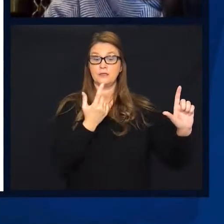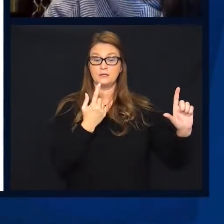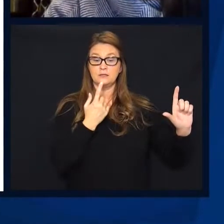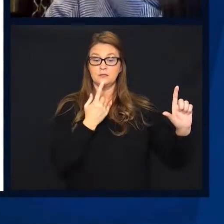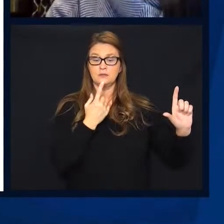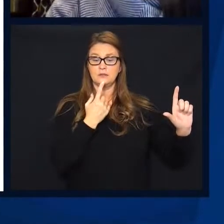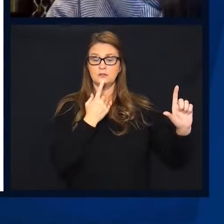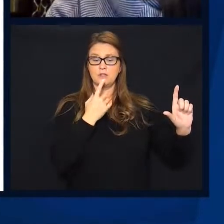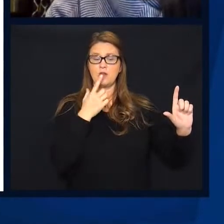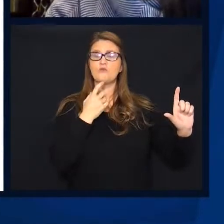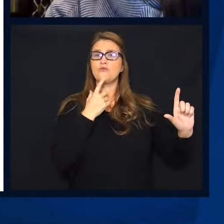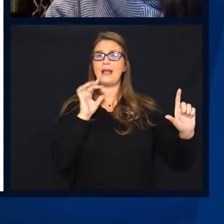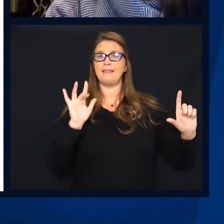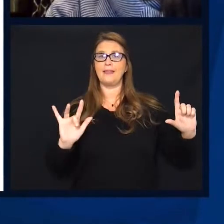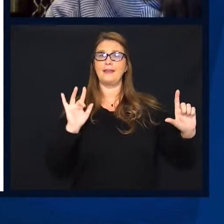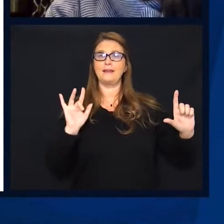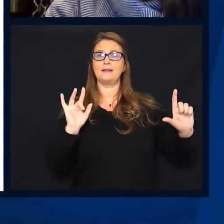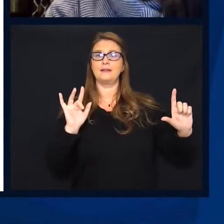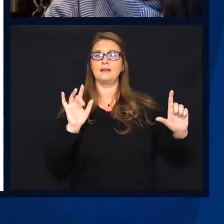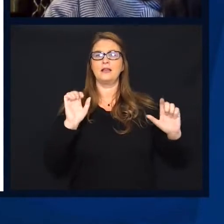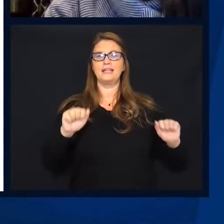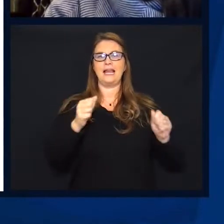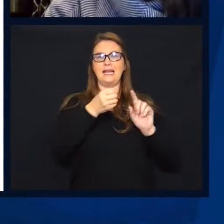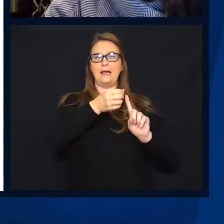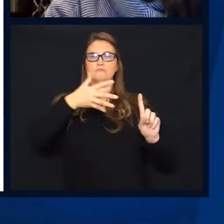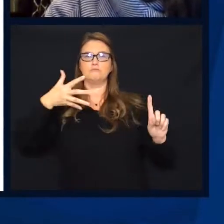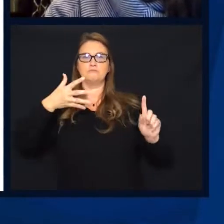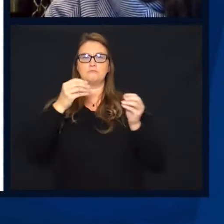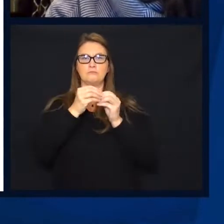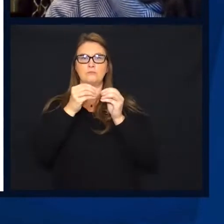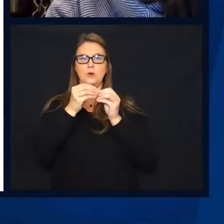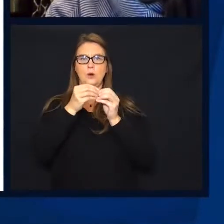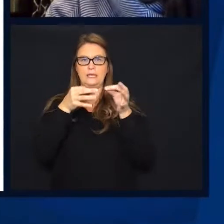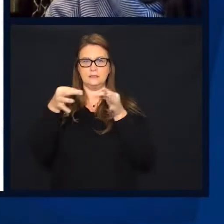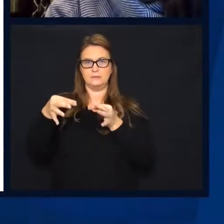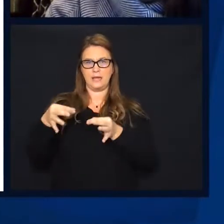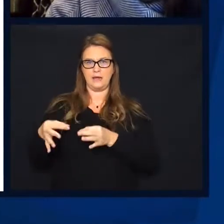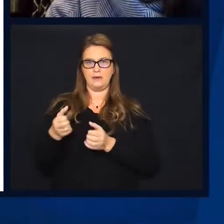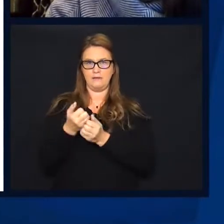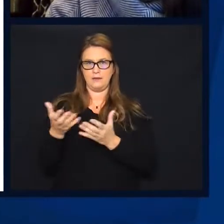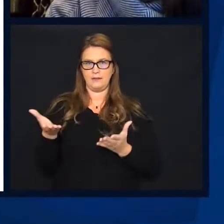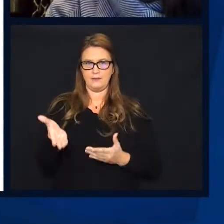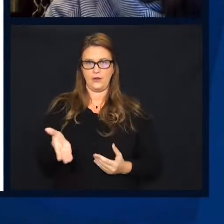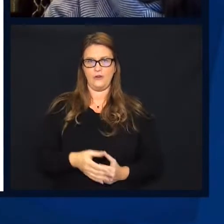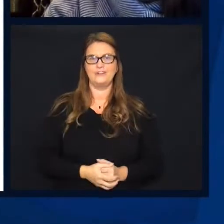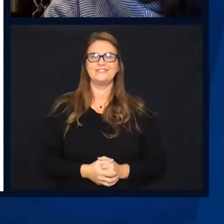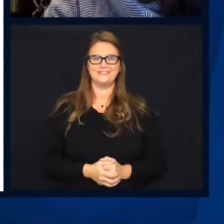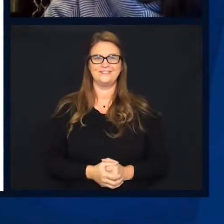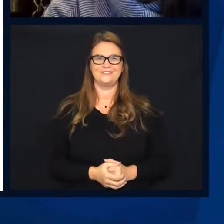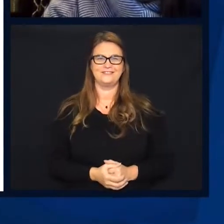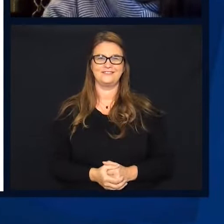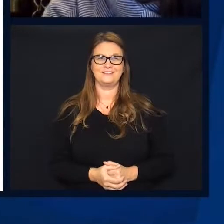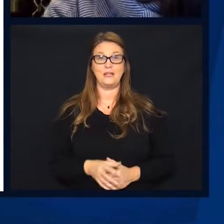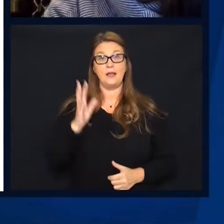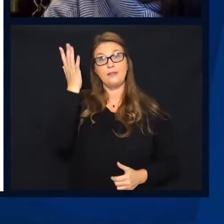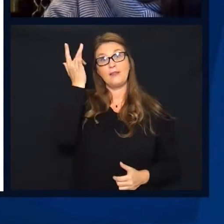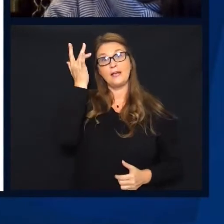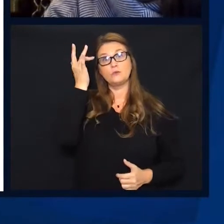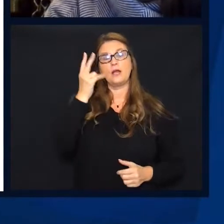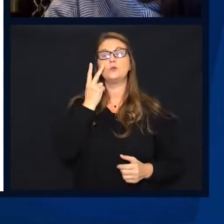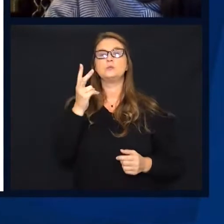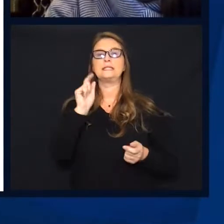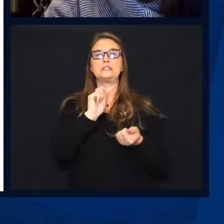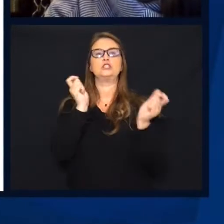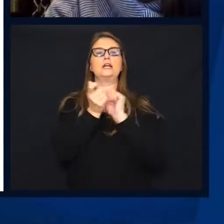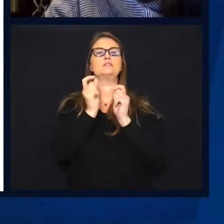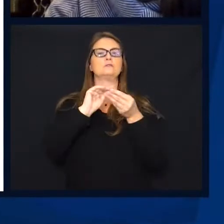there that you can click on to explain it even more. But if there's any further questions, we'd be happy to answer them. But that is why there's a lower number